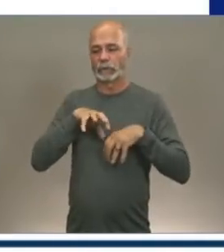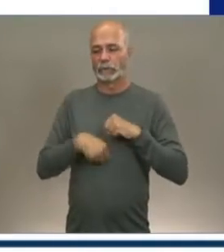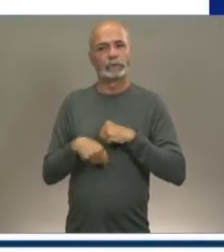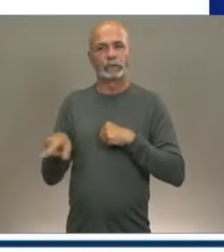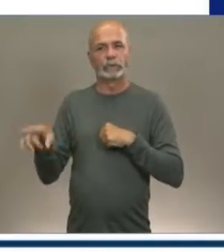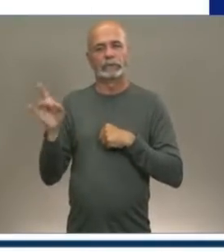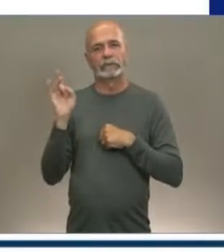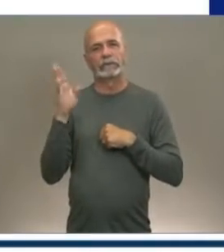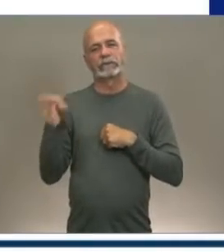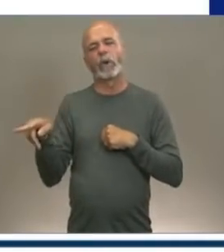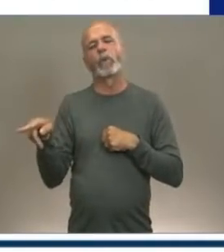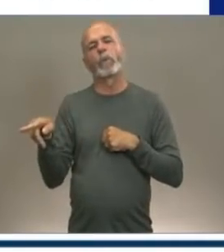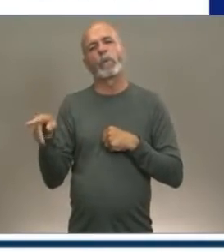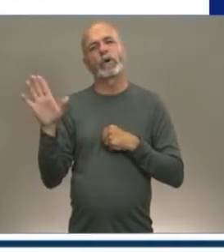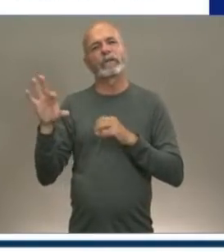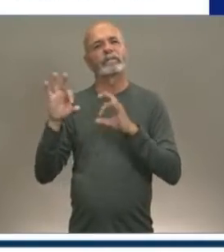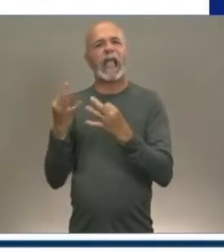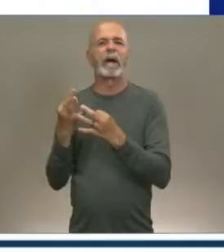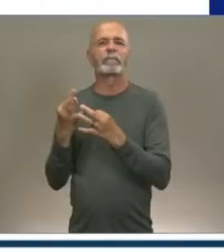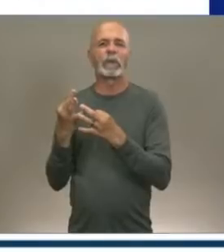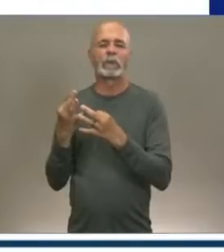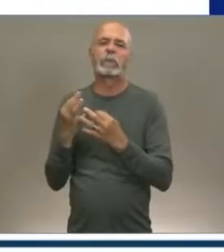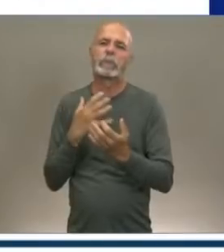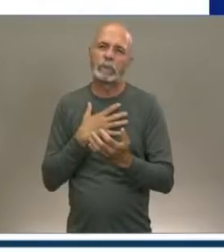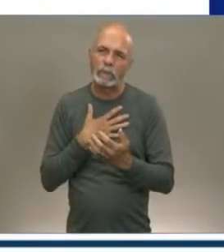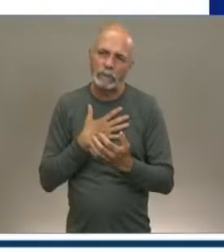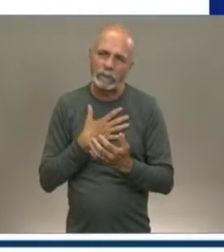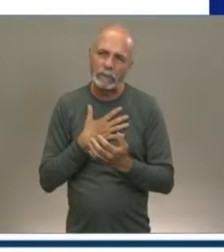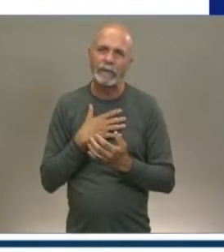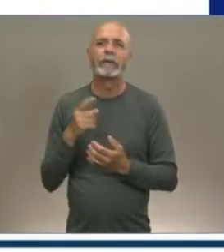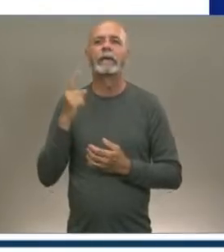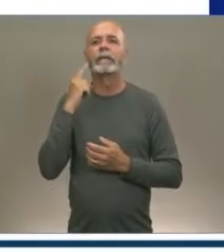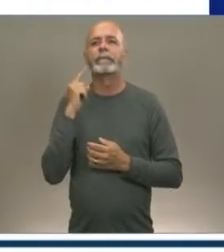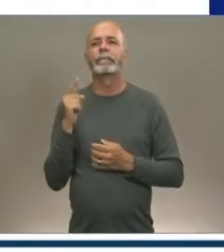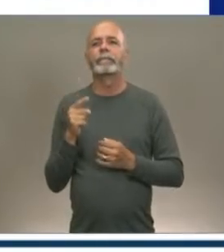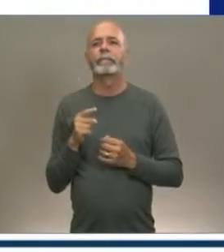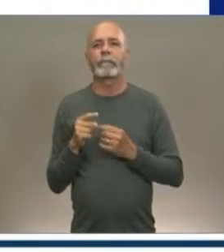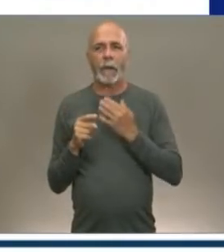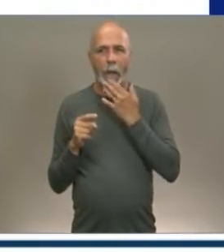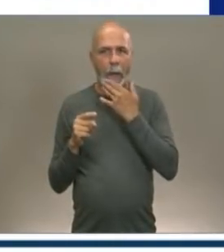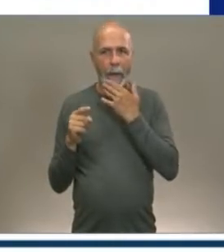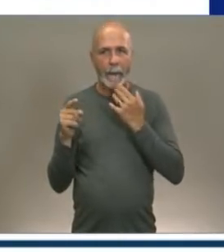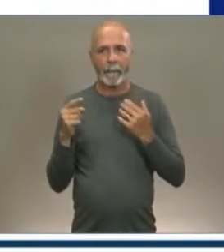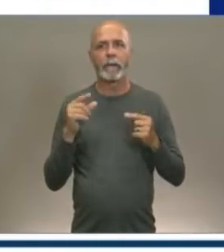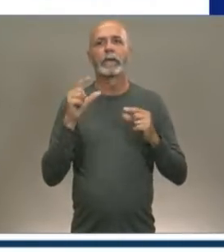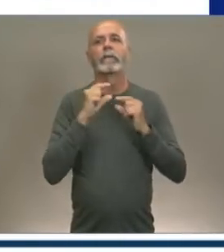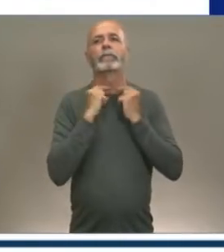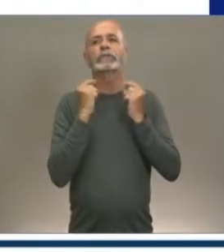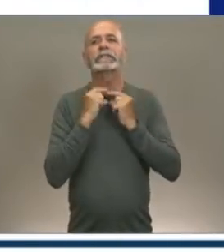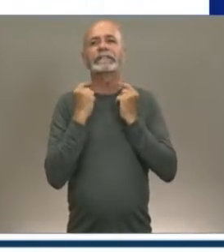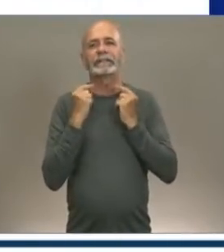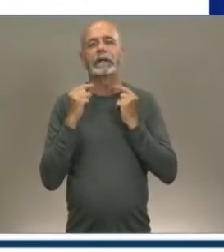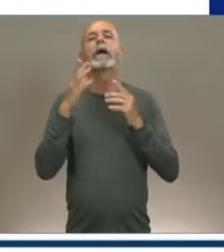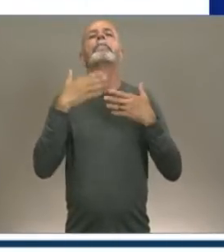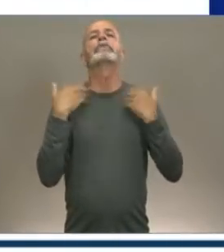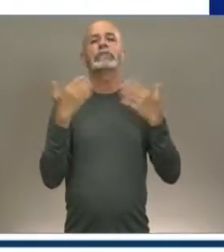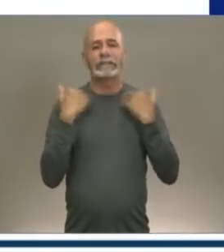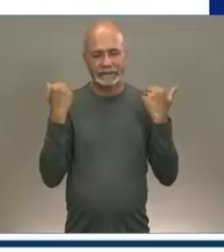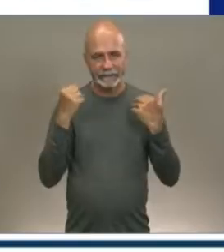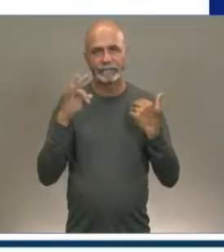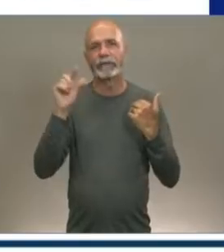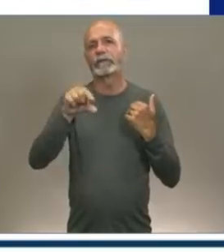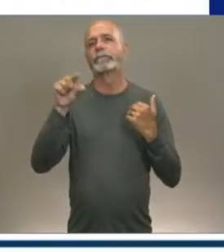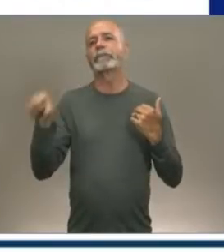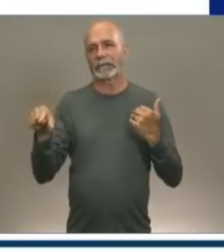impacted. The minister, I believe, may have spoken to this earlier after Cabinet. We will be undertaking